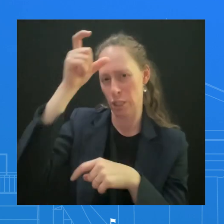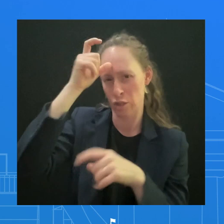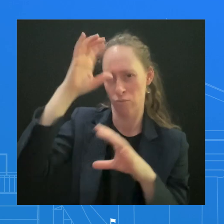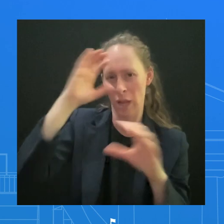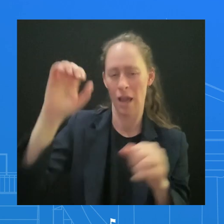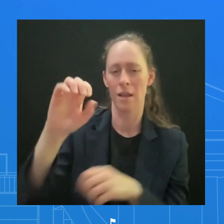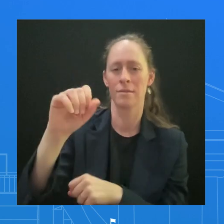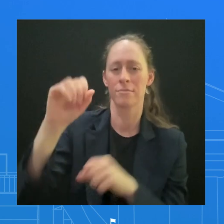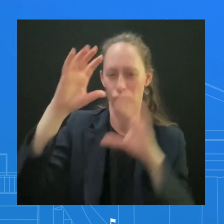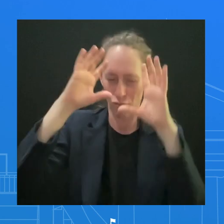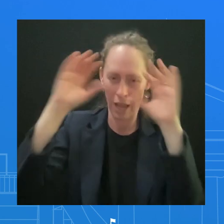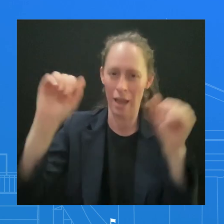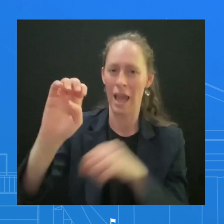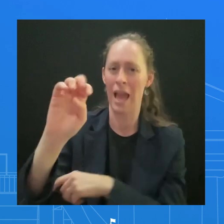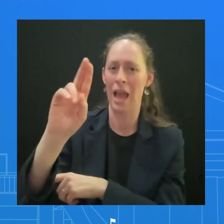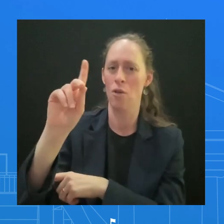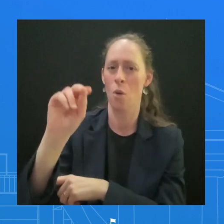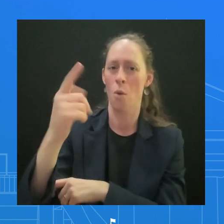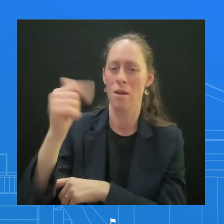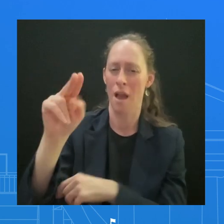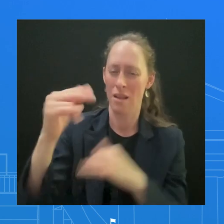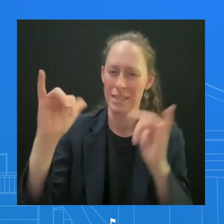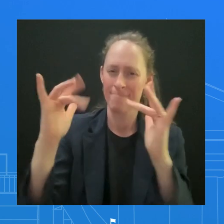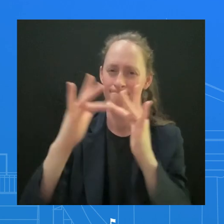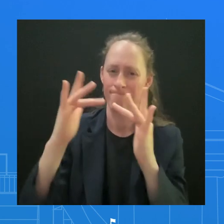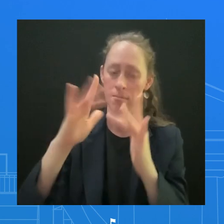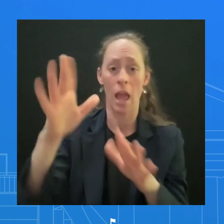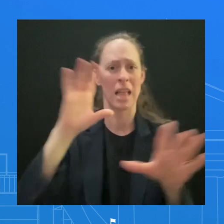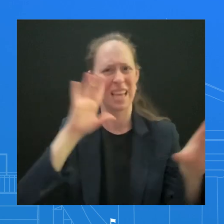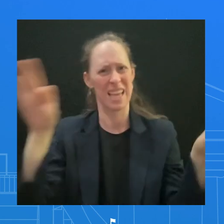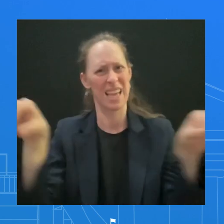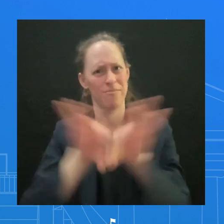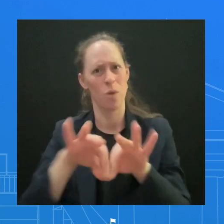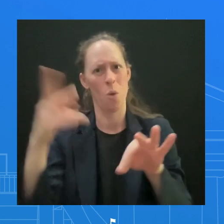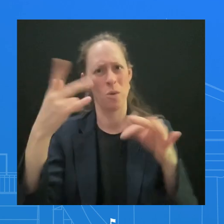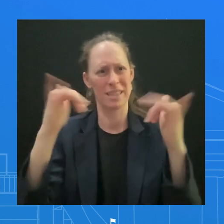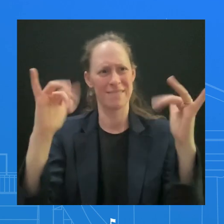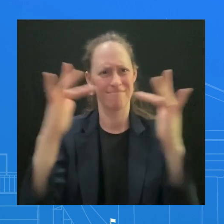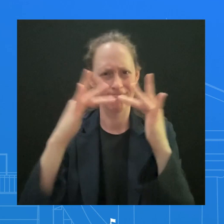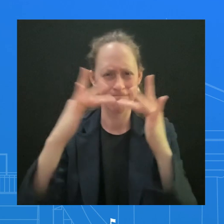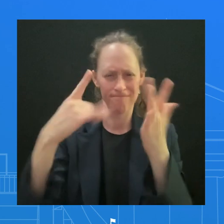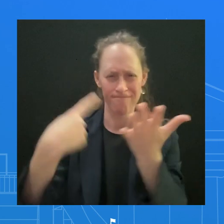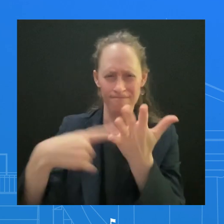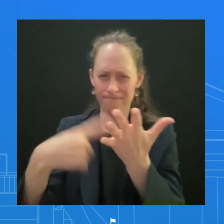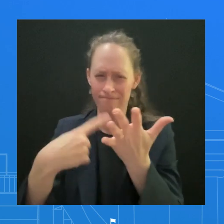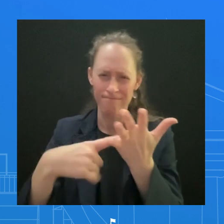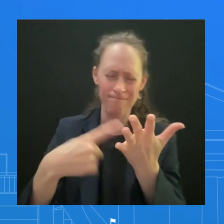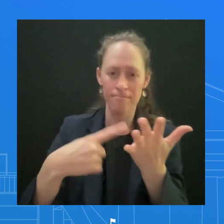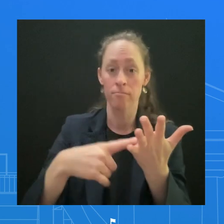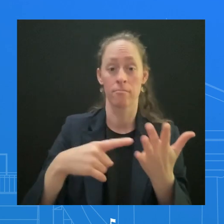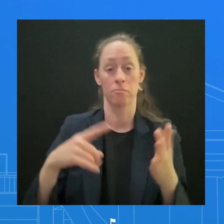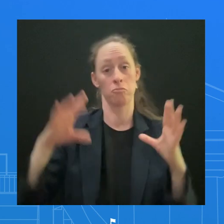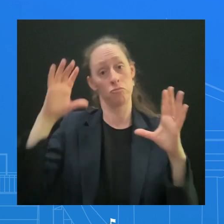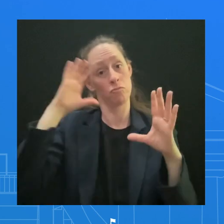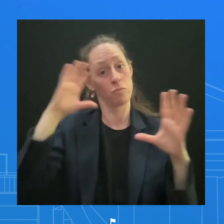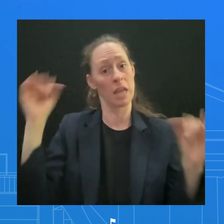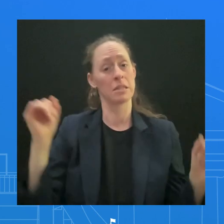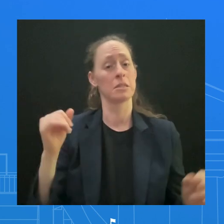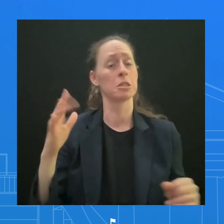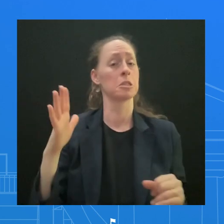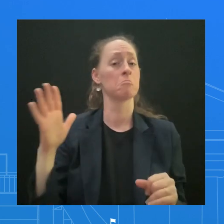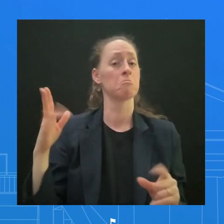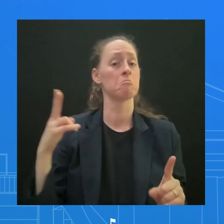It's important for them to do that. And as the president has said, he's confident that the two nations will be able to come to an accord and will be